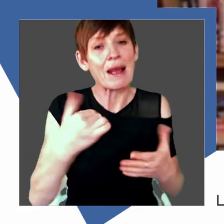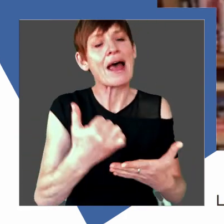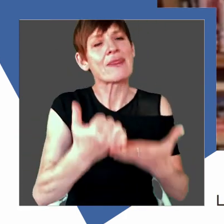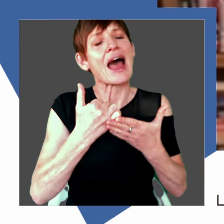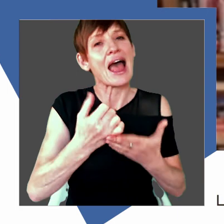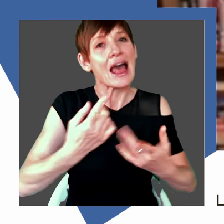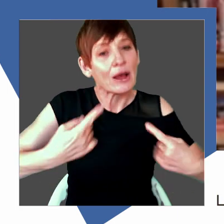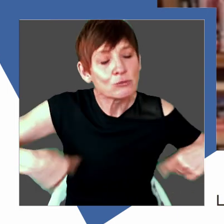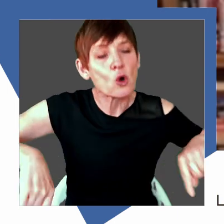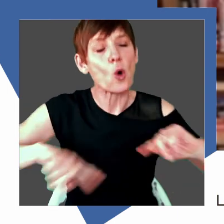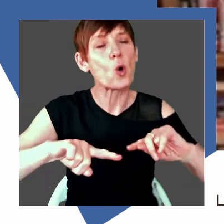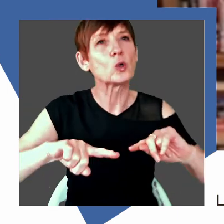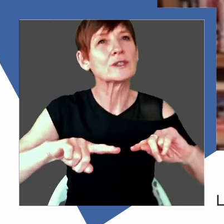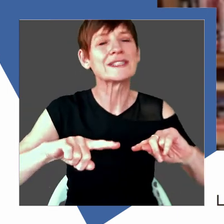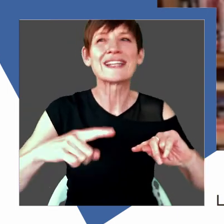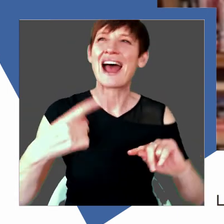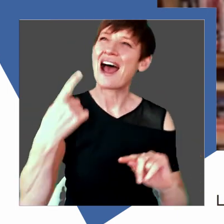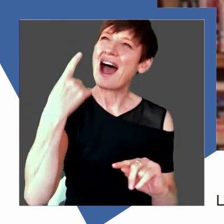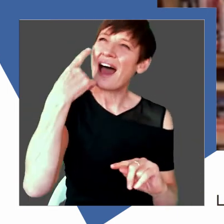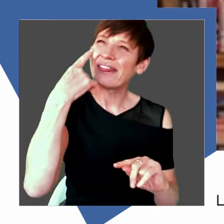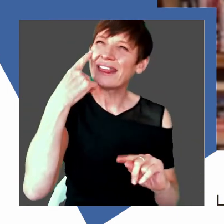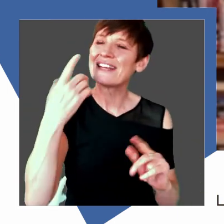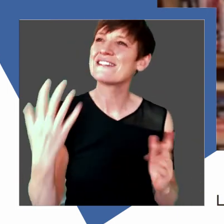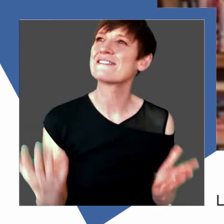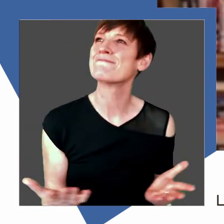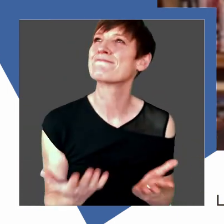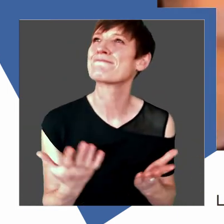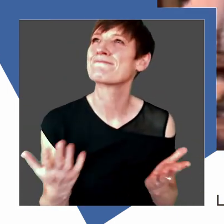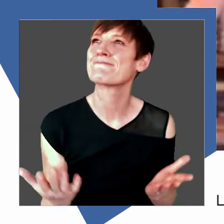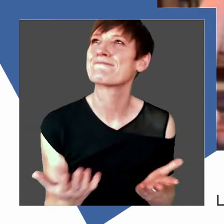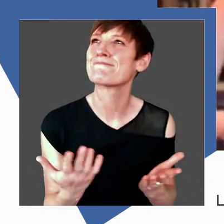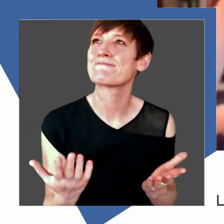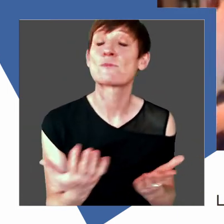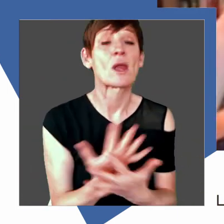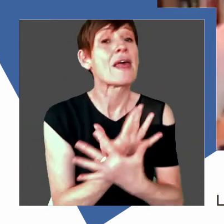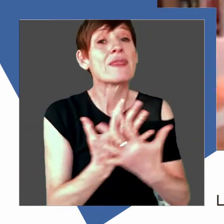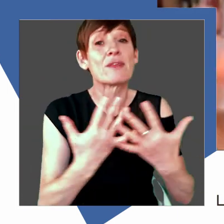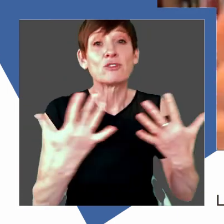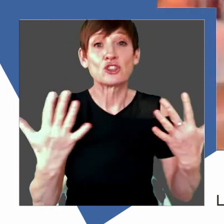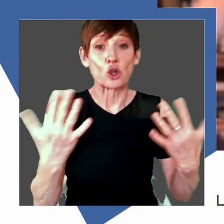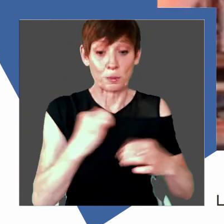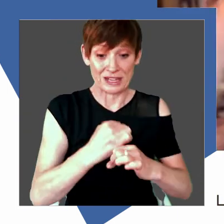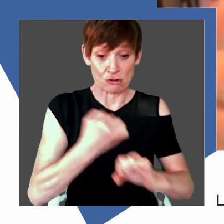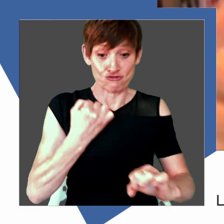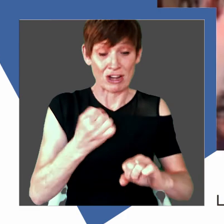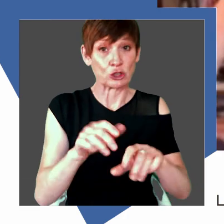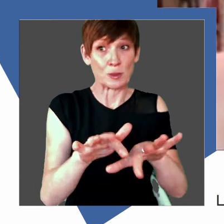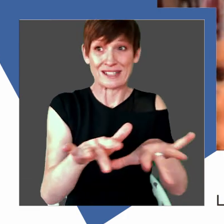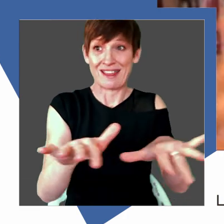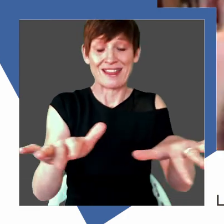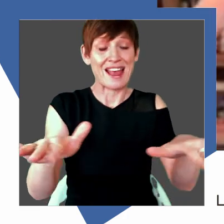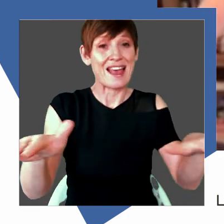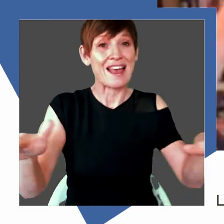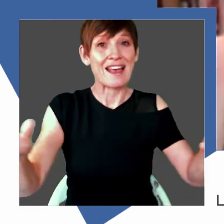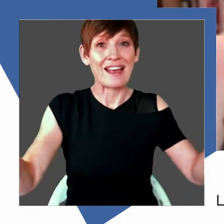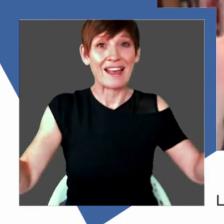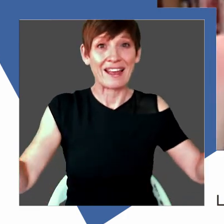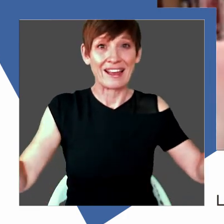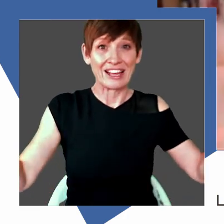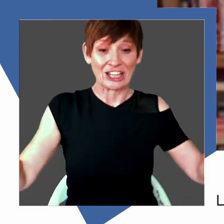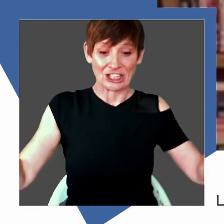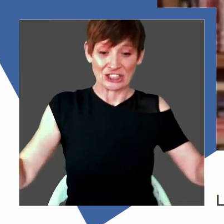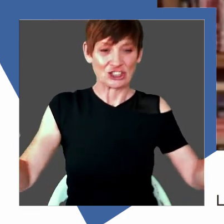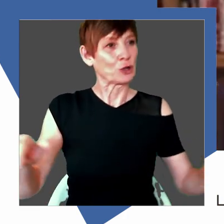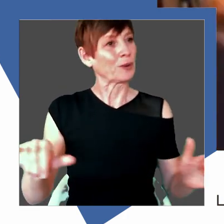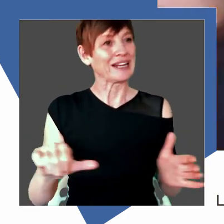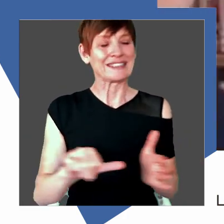us. I think, again, there are so many graduates out there, and it's kind of hard to distinguish yourself amongst the crowd. So it was a